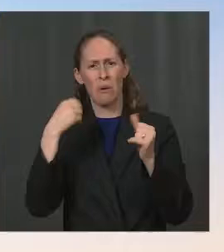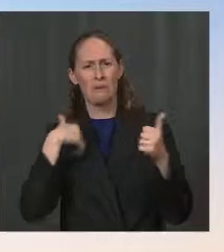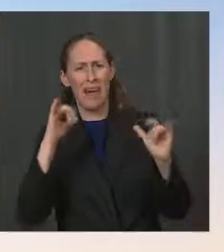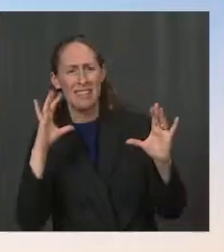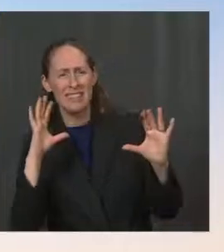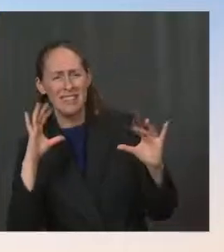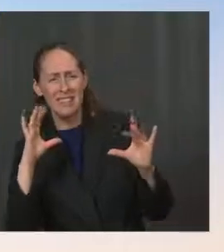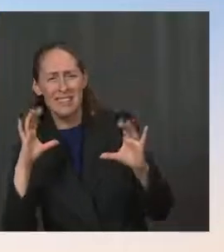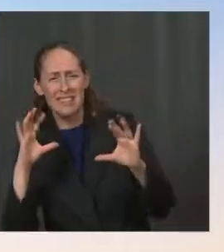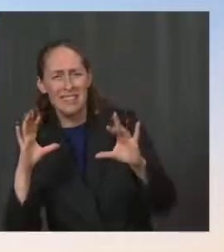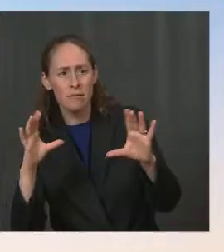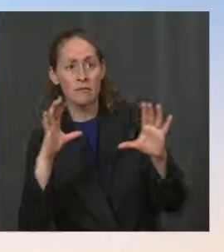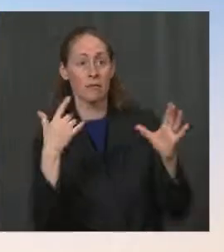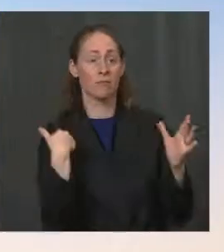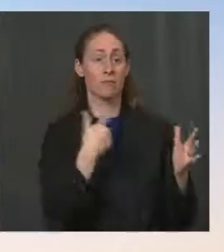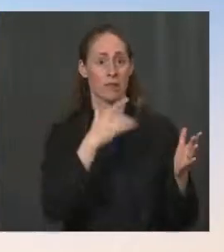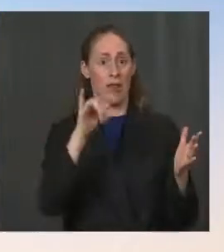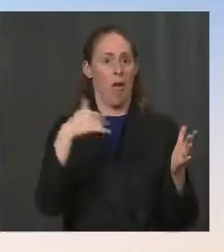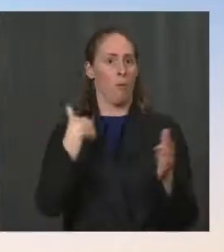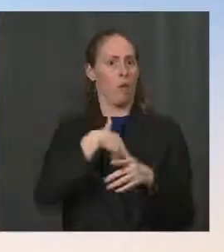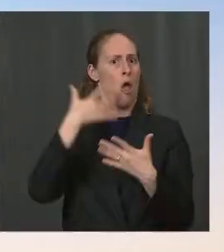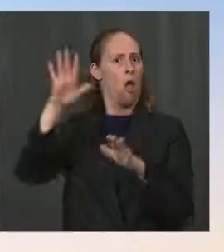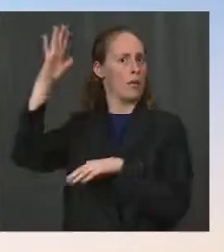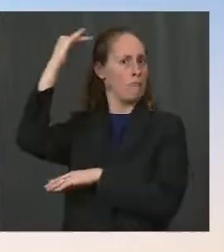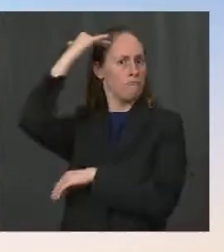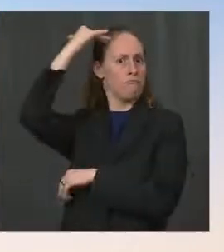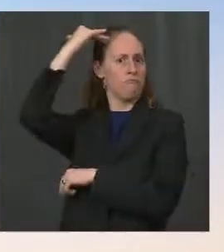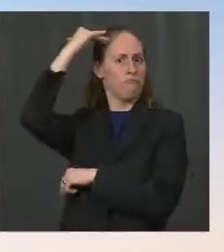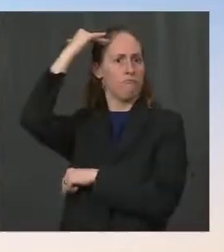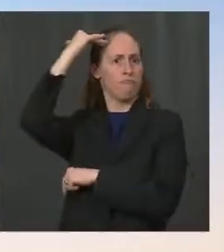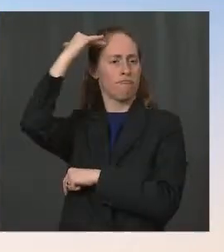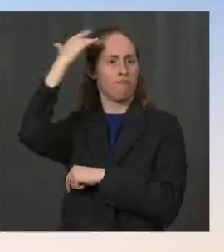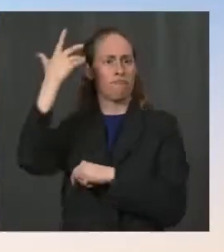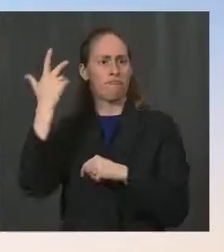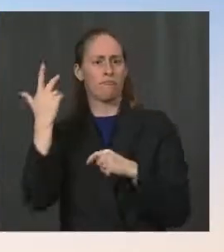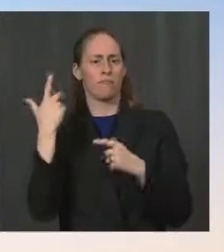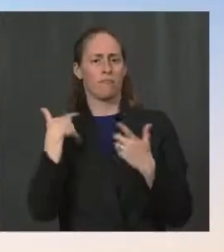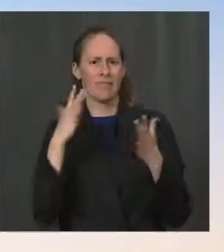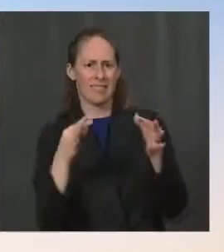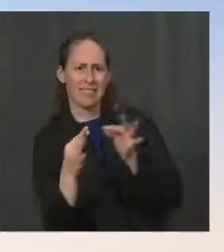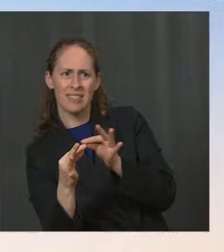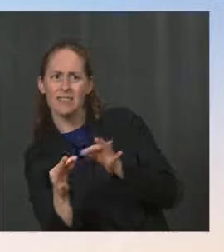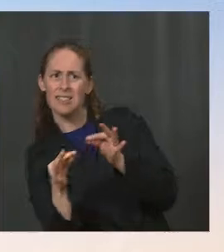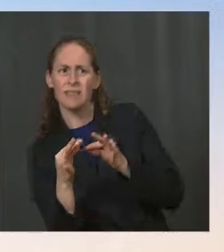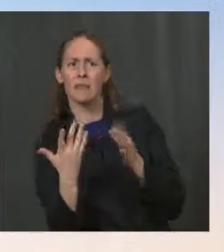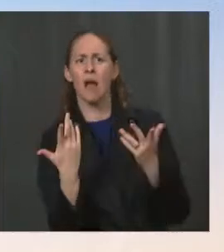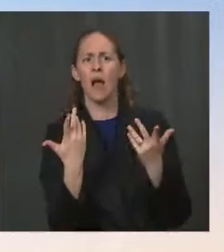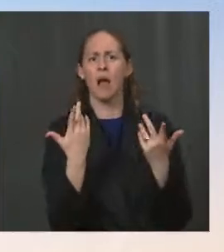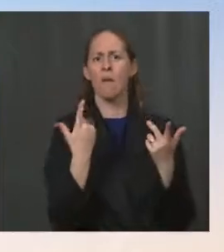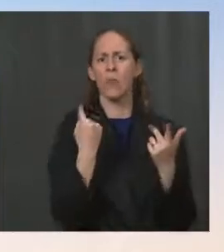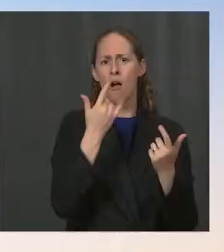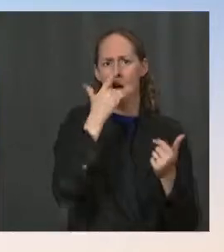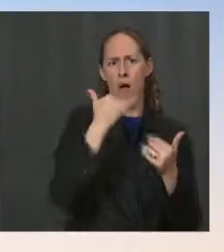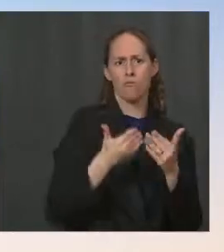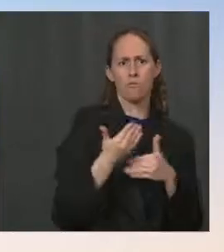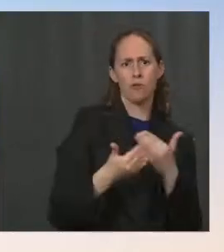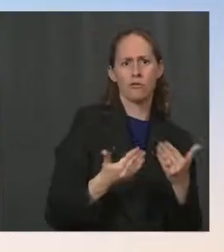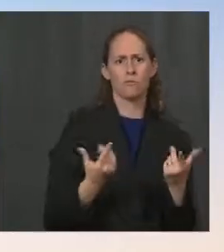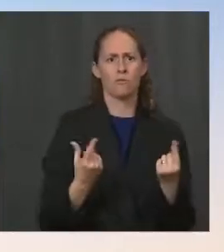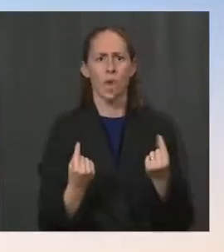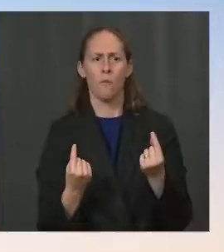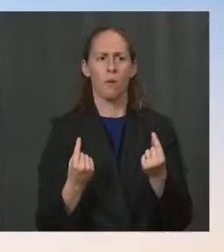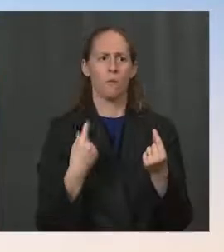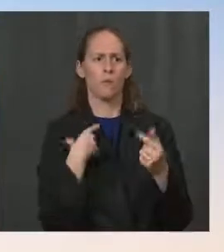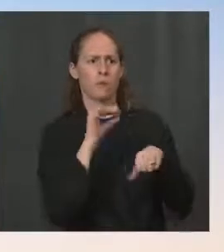are aware of on what our plans are, what the progress is, and what the as we have updates on the timeline for when they can be able to